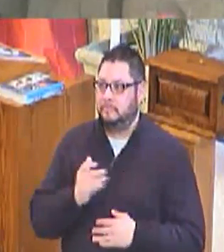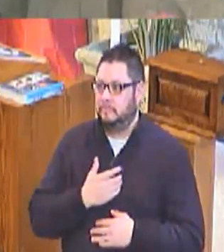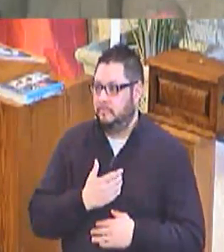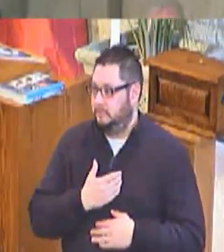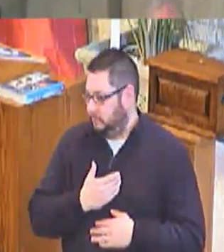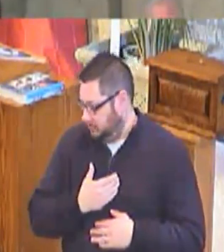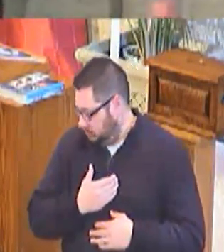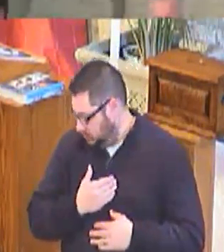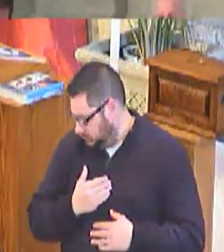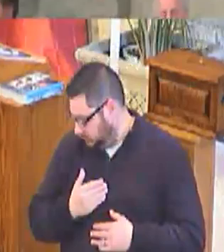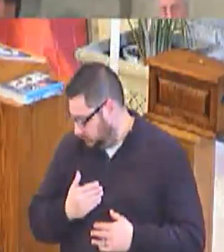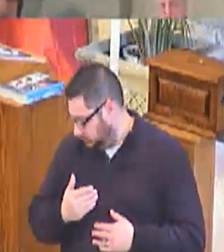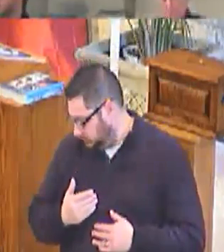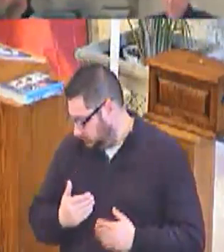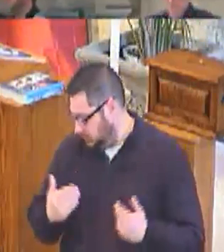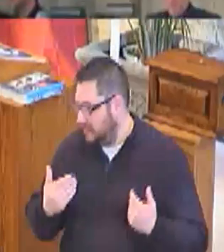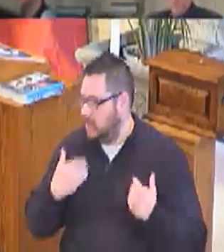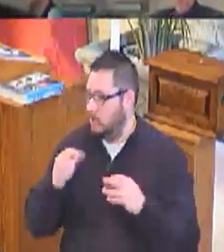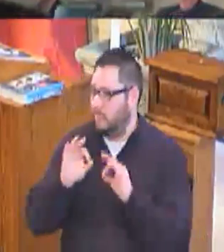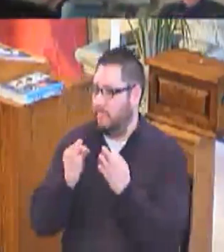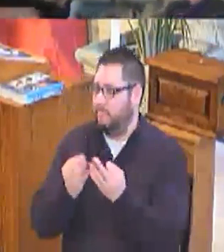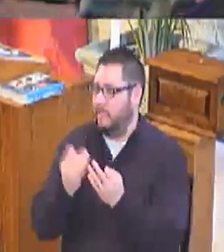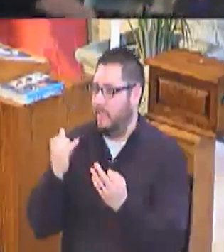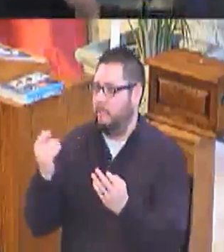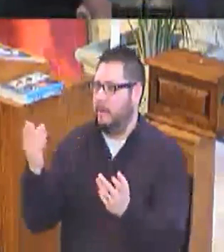our youth and family ministry.